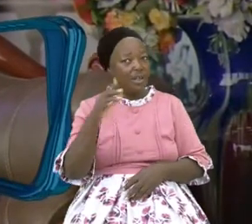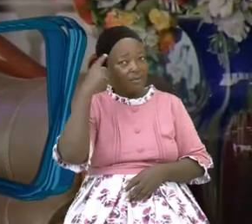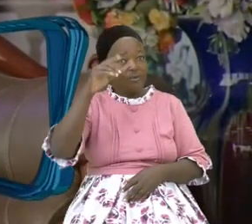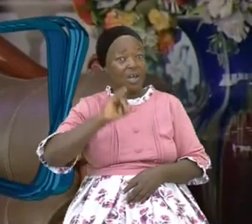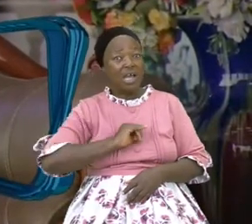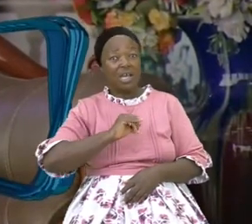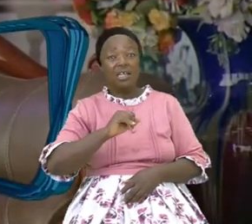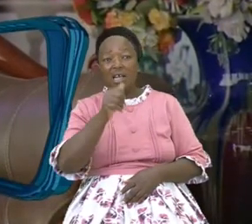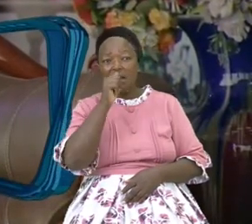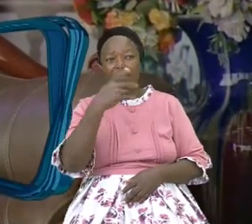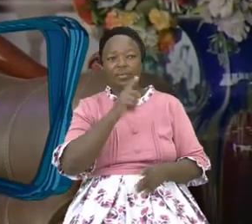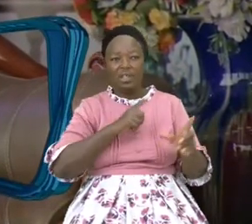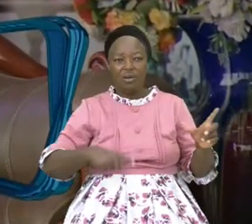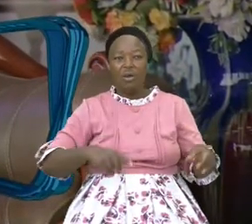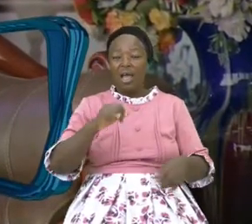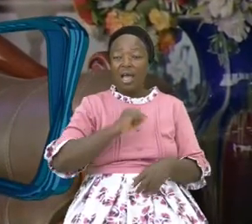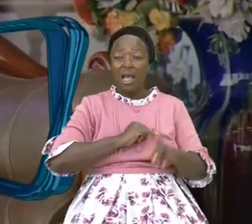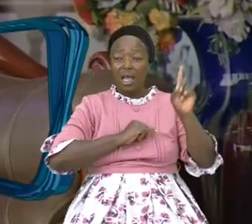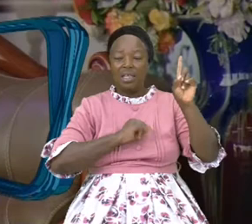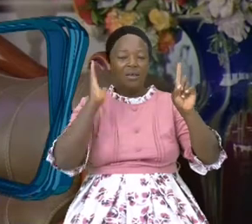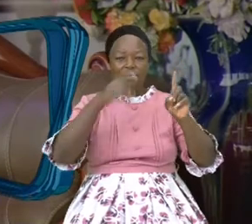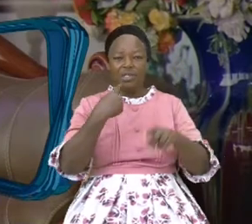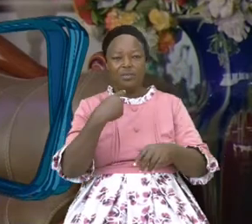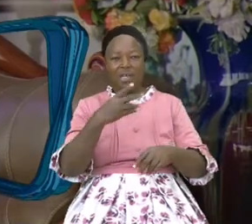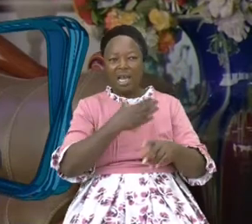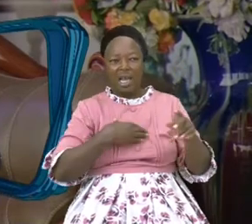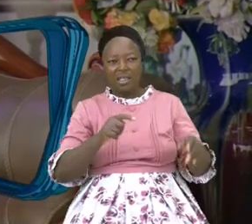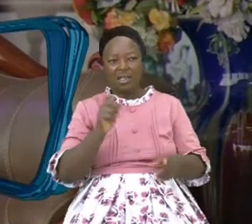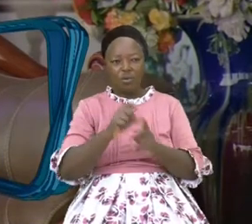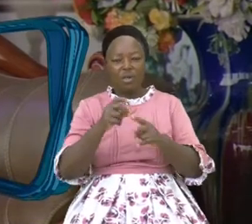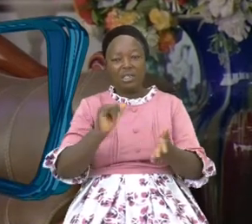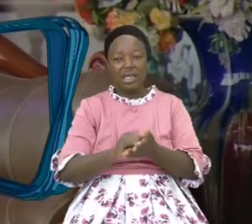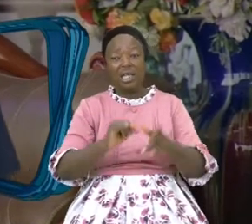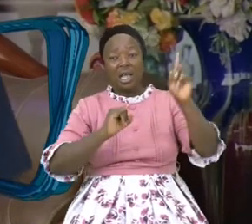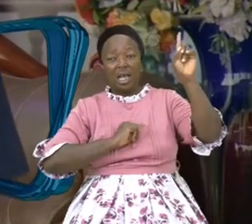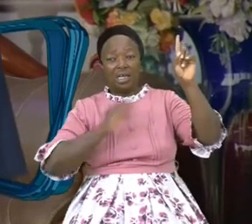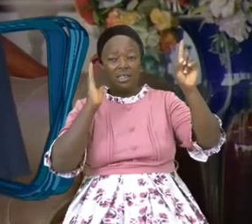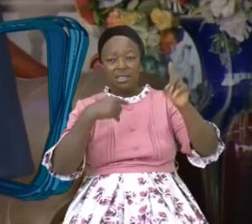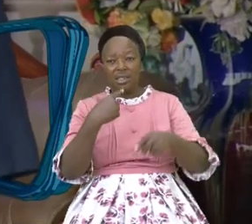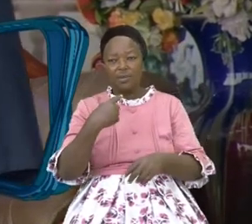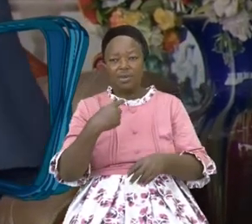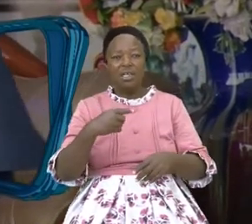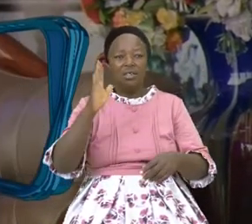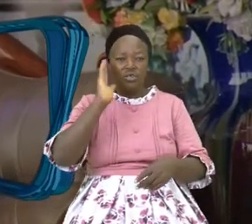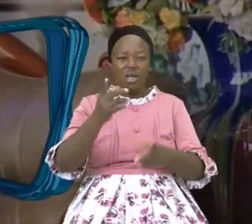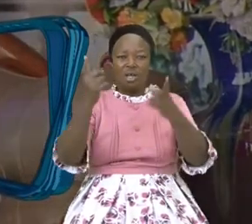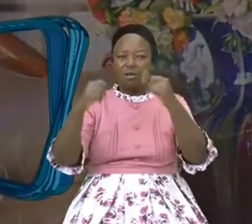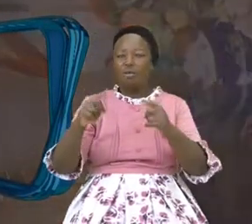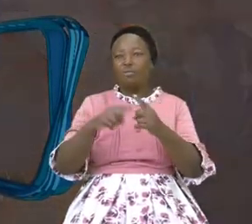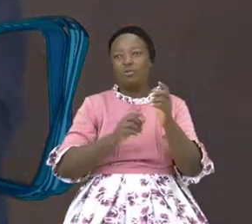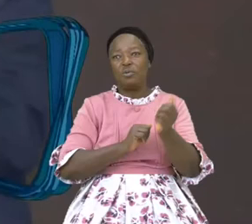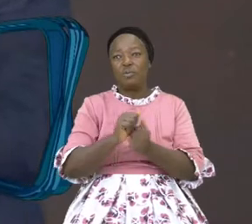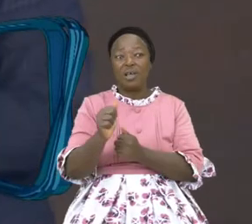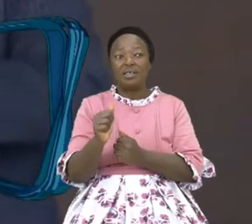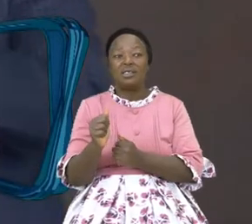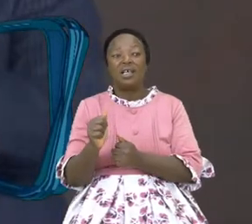I will speak, and the word that I shall speak shall come to